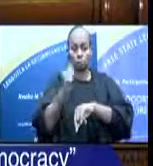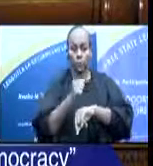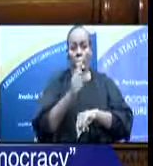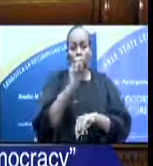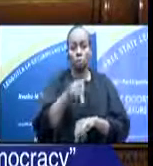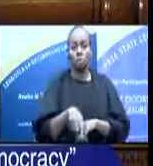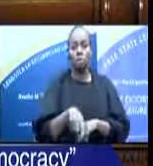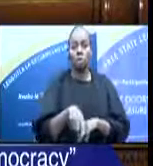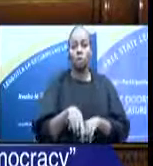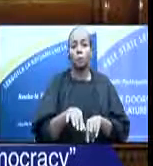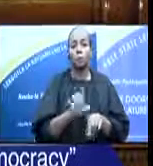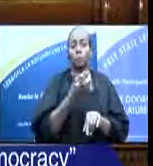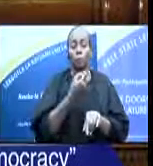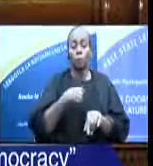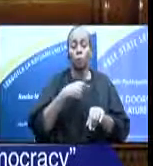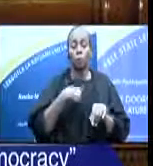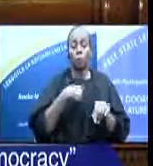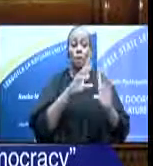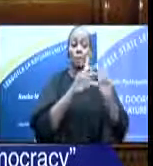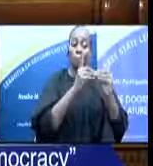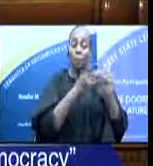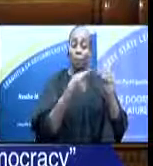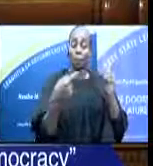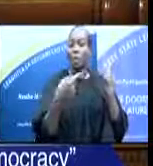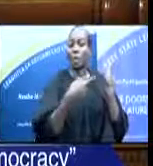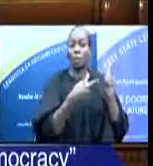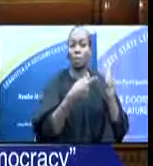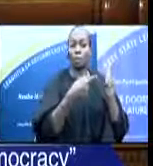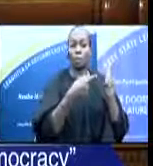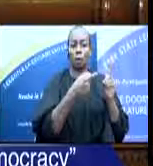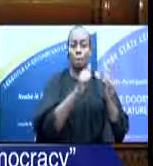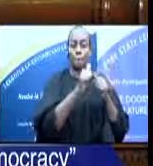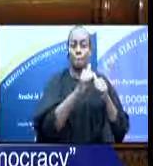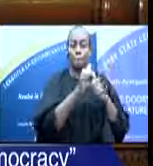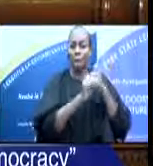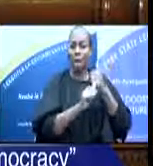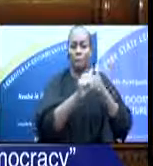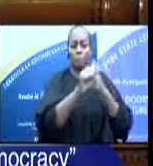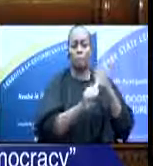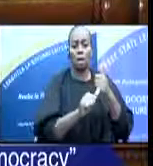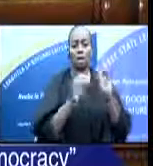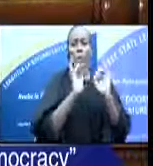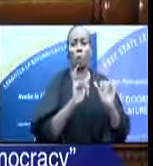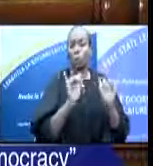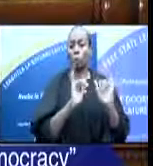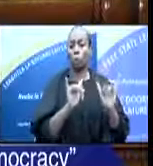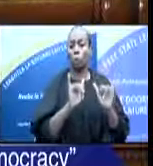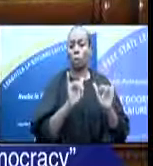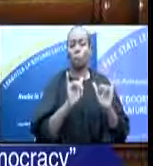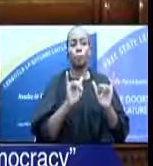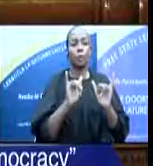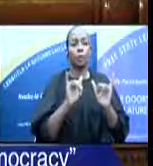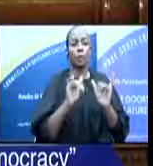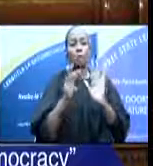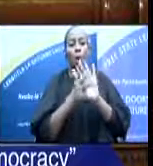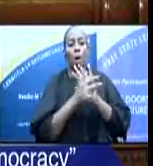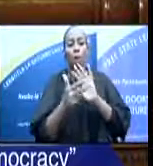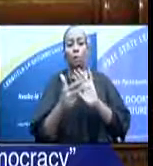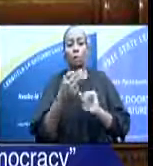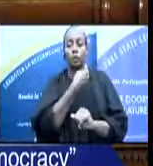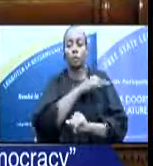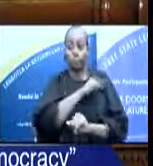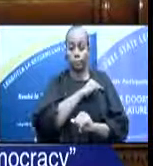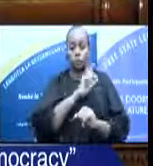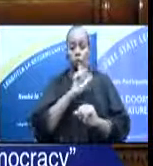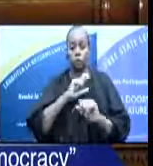it's unwarranted for the department to take months to approve positions in hospitals. The committee heard